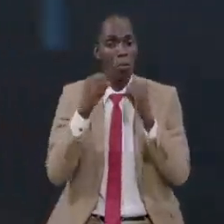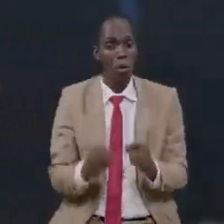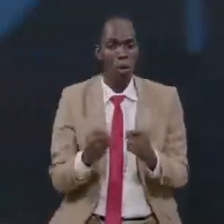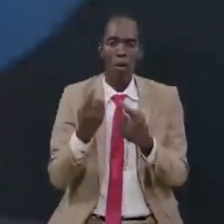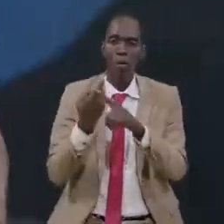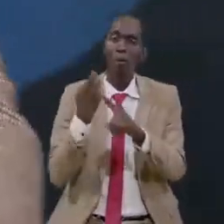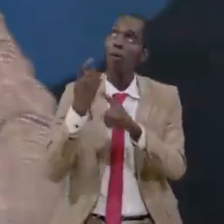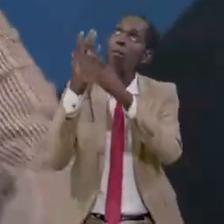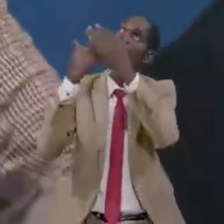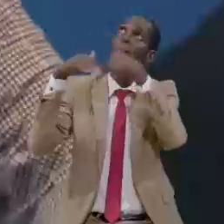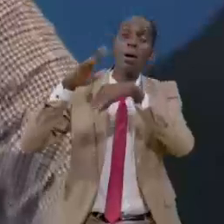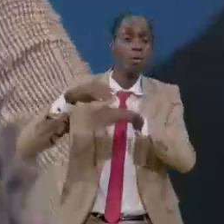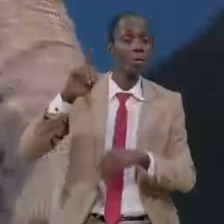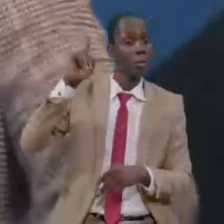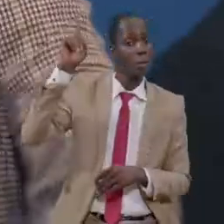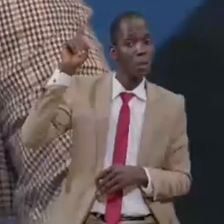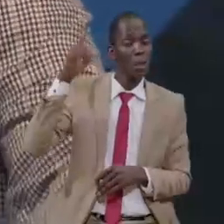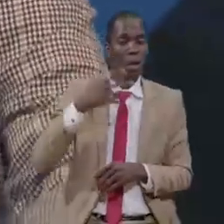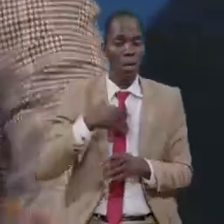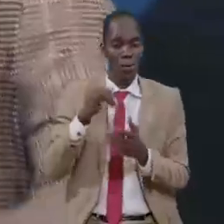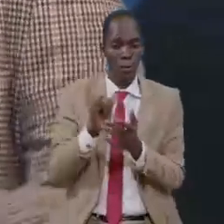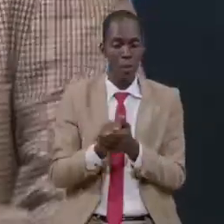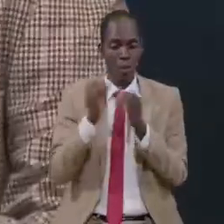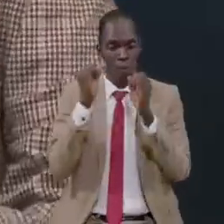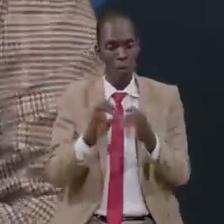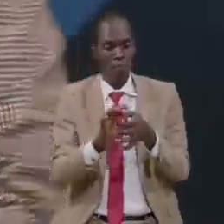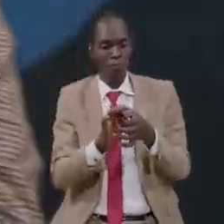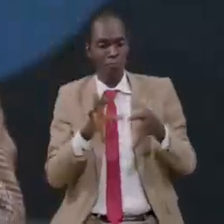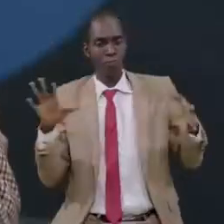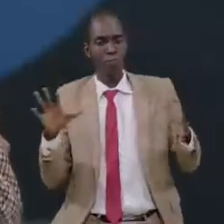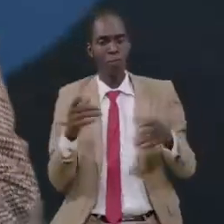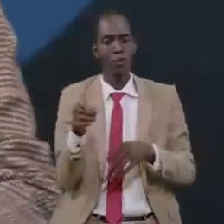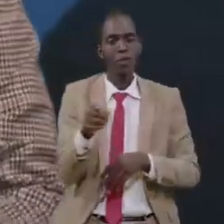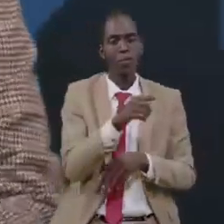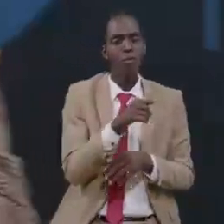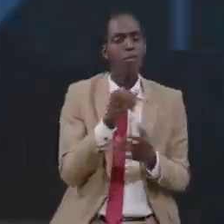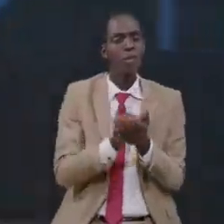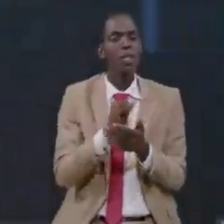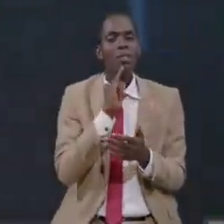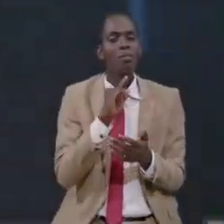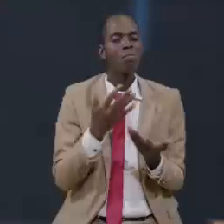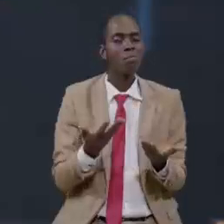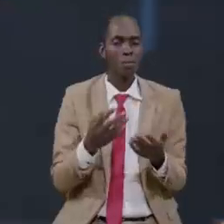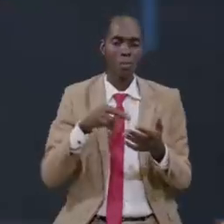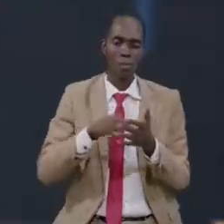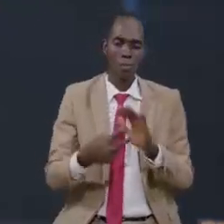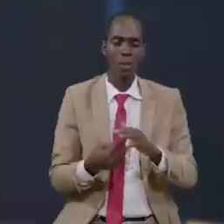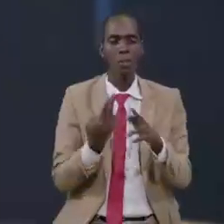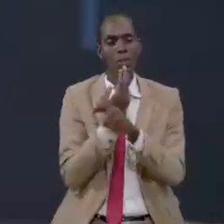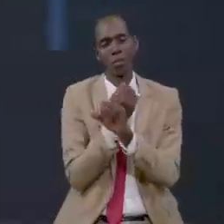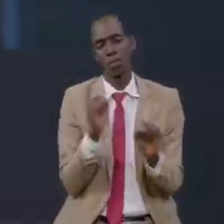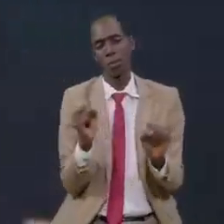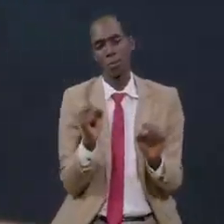and liberates you. That is redemption. What's redemption? Redemption